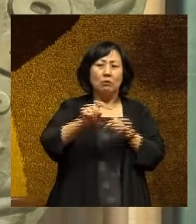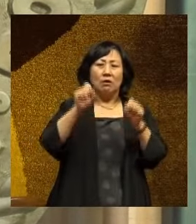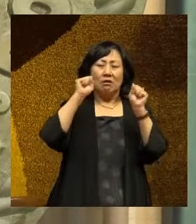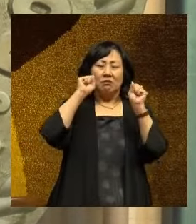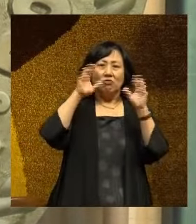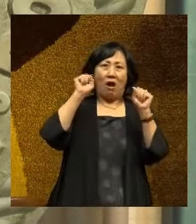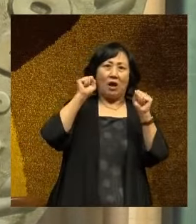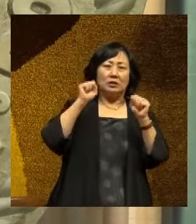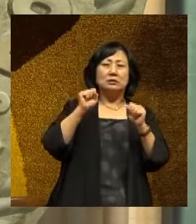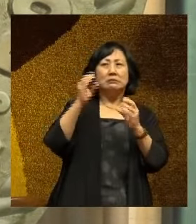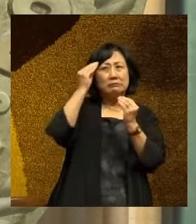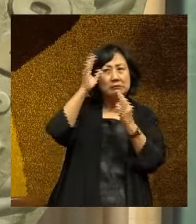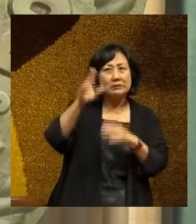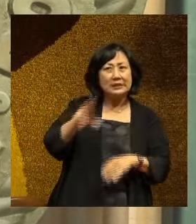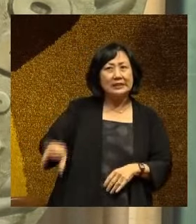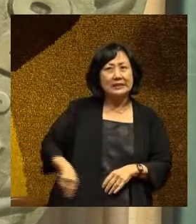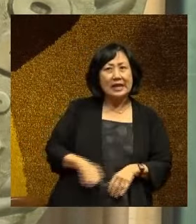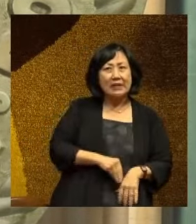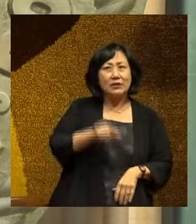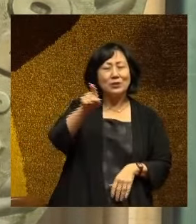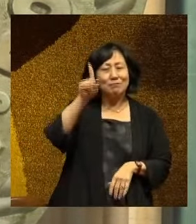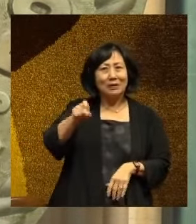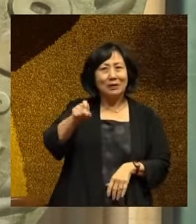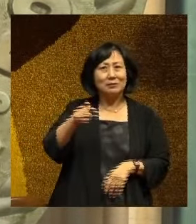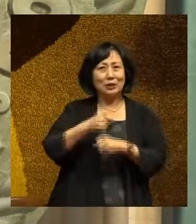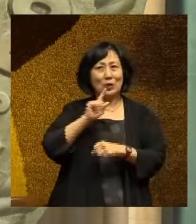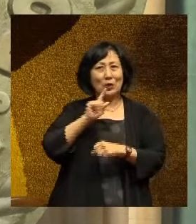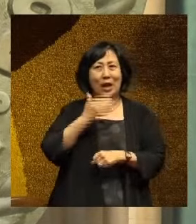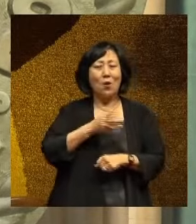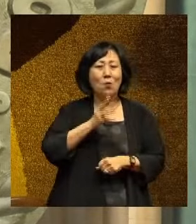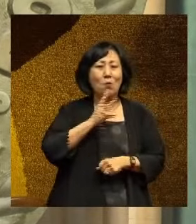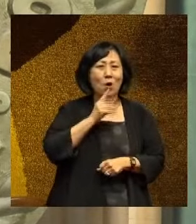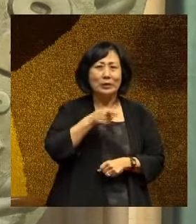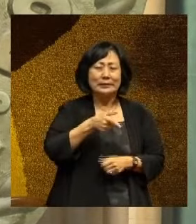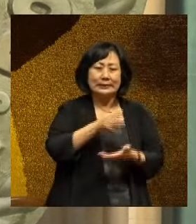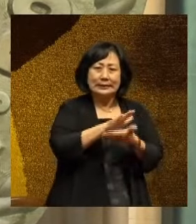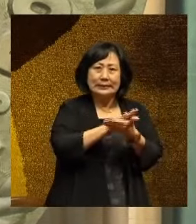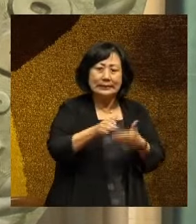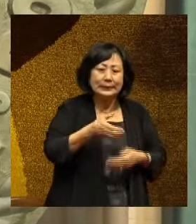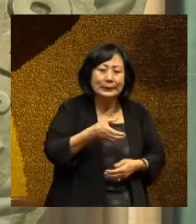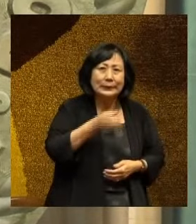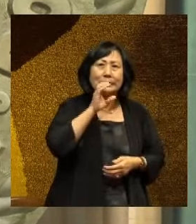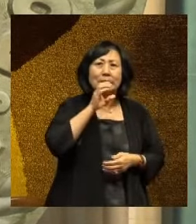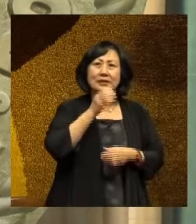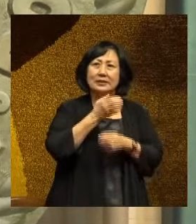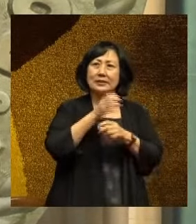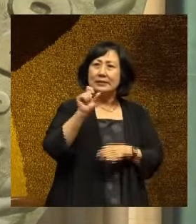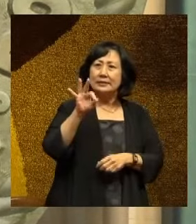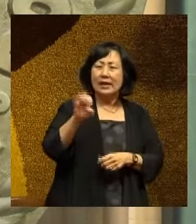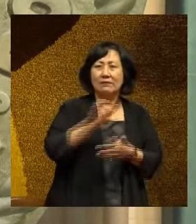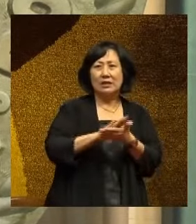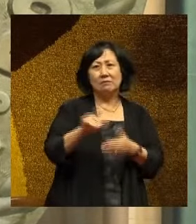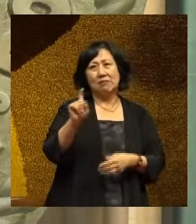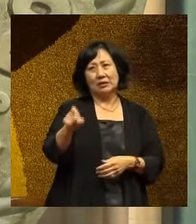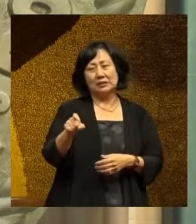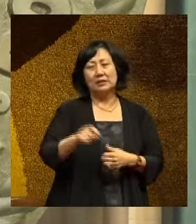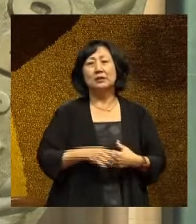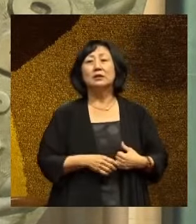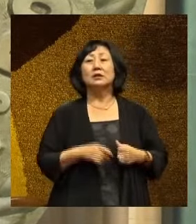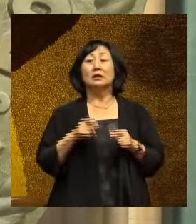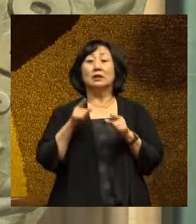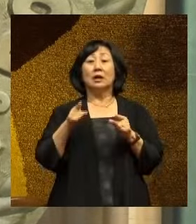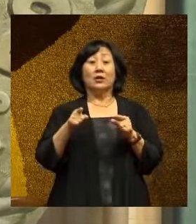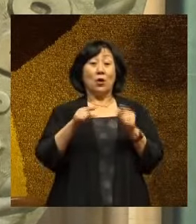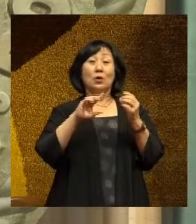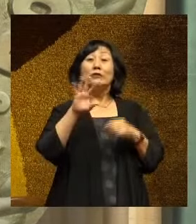first job is to ensure that our drinking water stays safe and clean. Draining the fuel tanks at